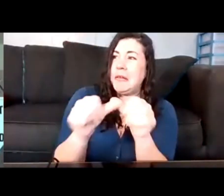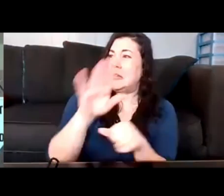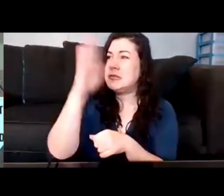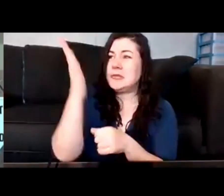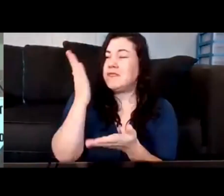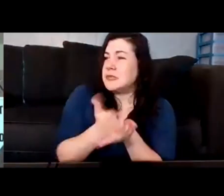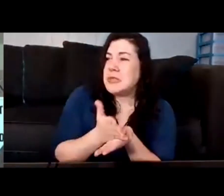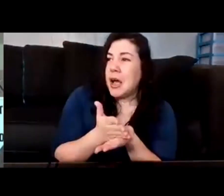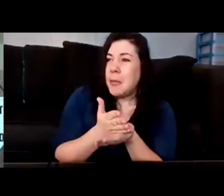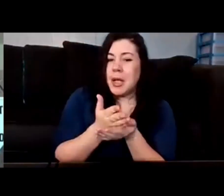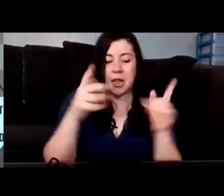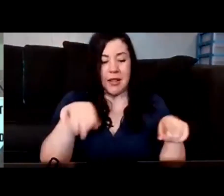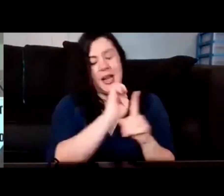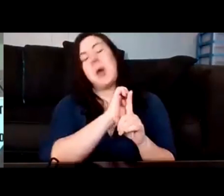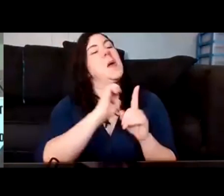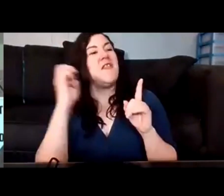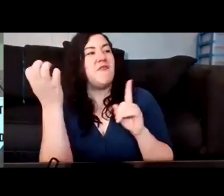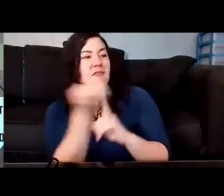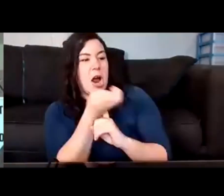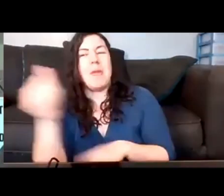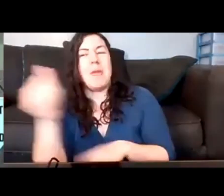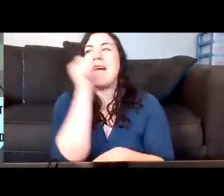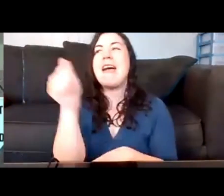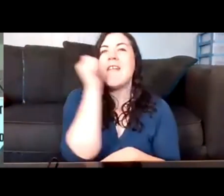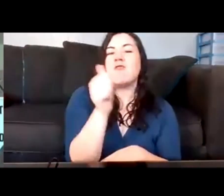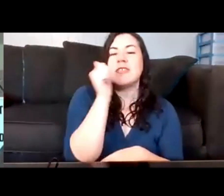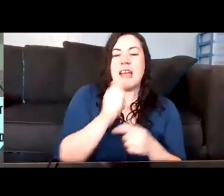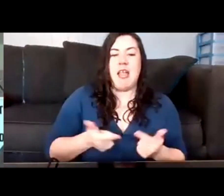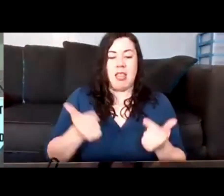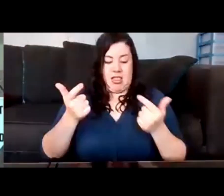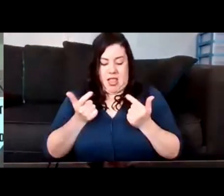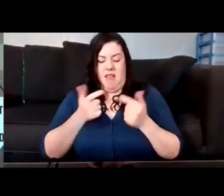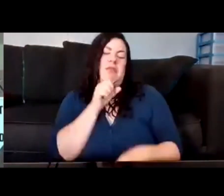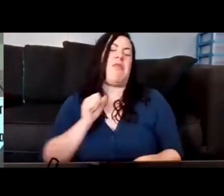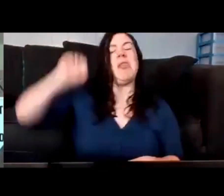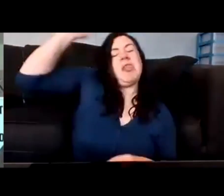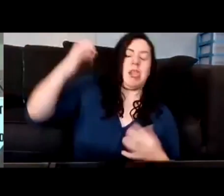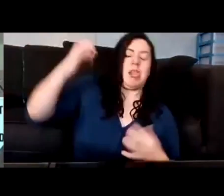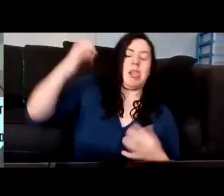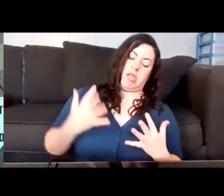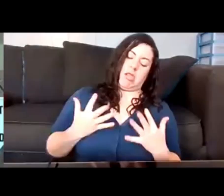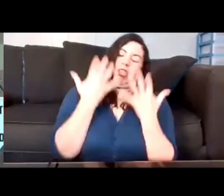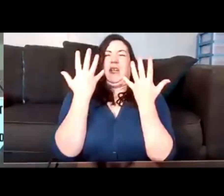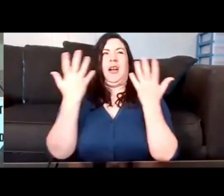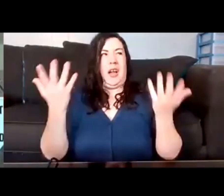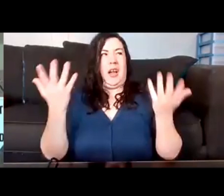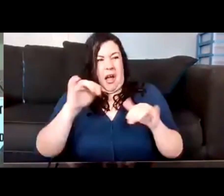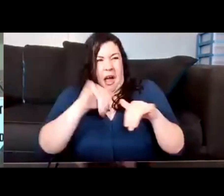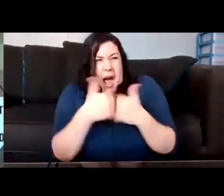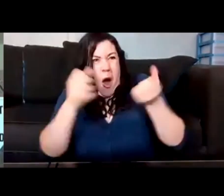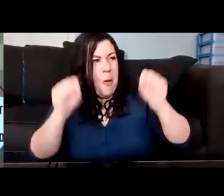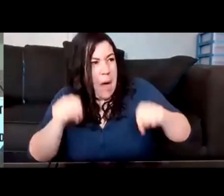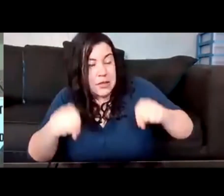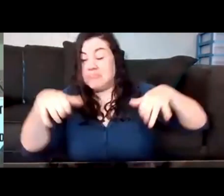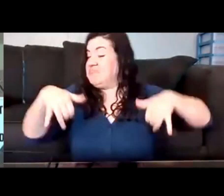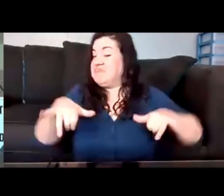What's the environment? What's the day-to-day life that makes lynching possible? Because it's still going on. That's not in the past. The fact that, you